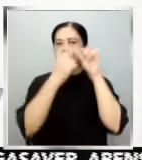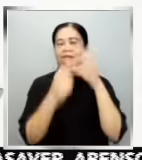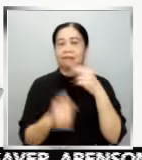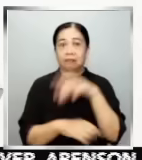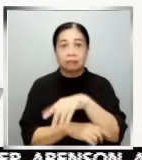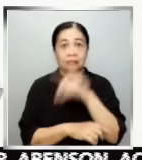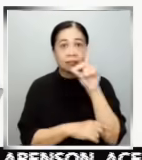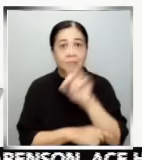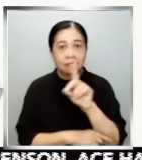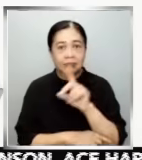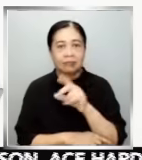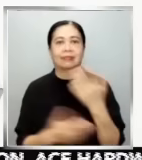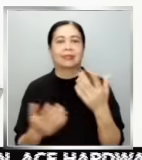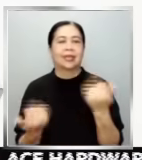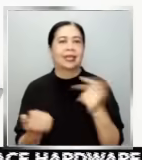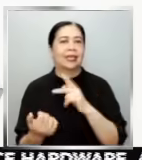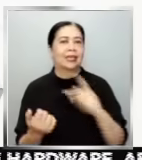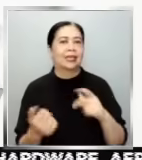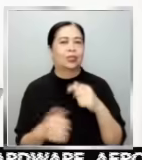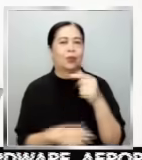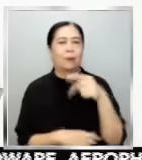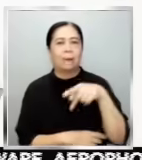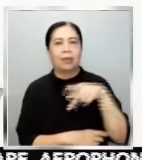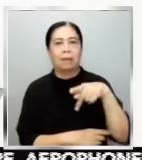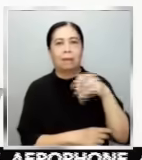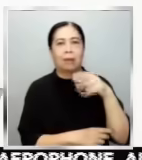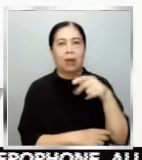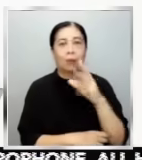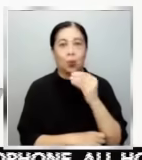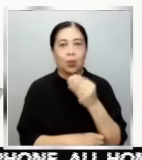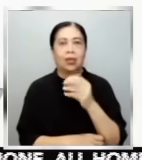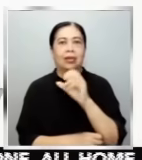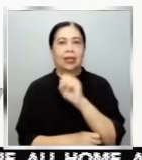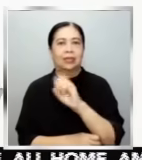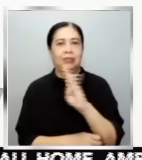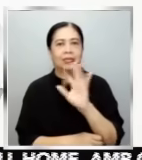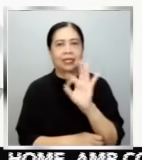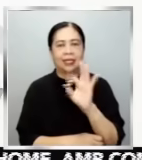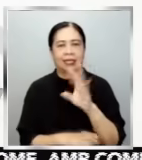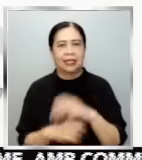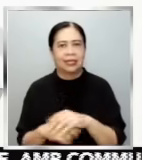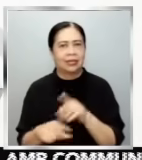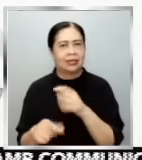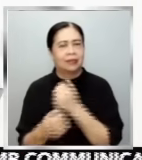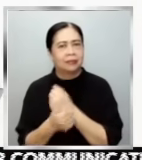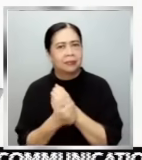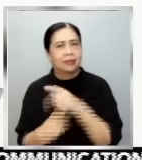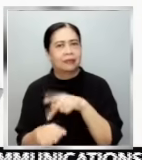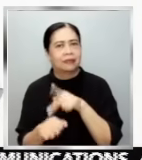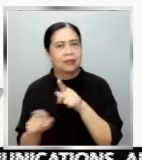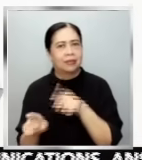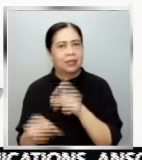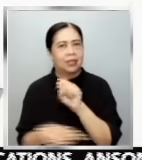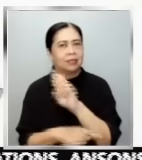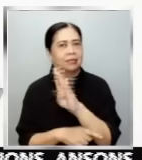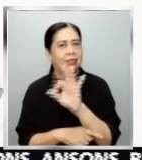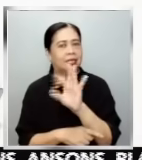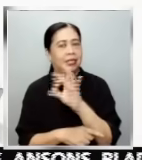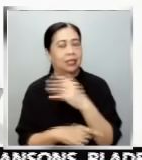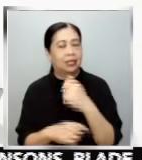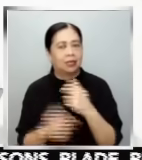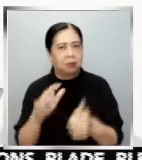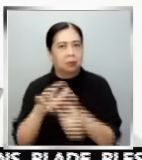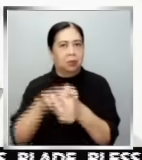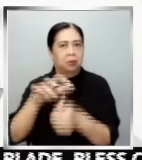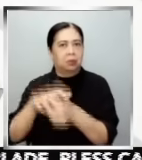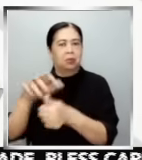Kings of ppop ang sb1 who do the people love in in the Philippines and sb1 just kept popping up everywhere